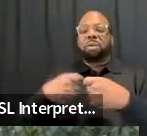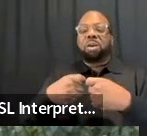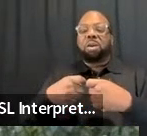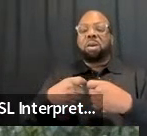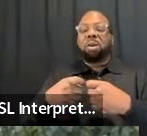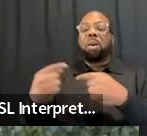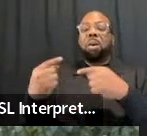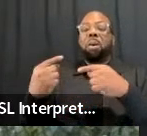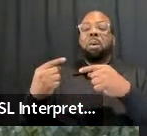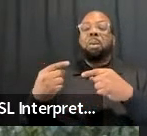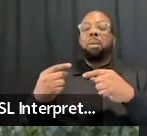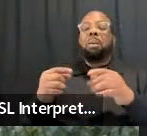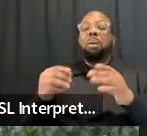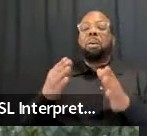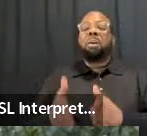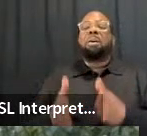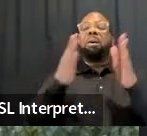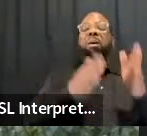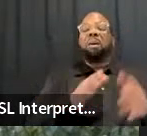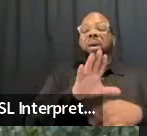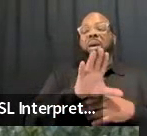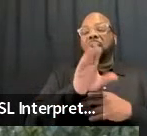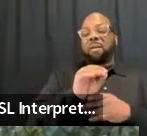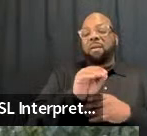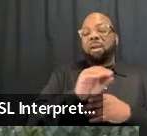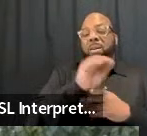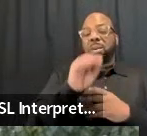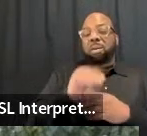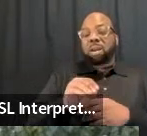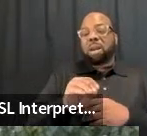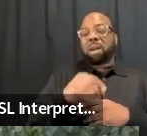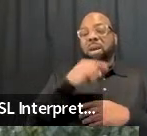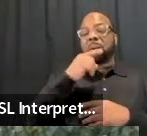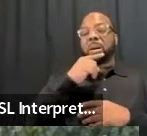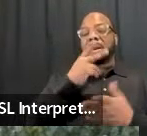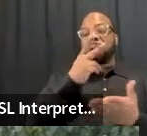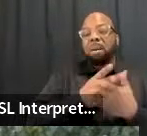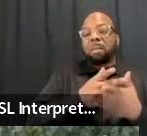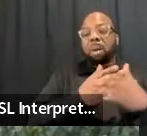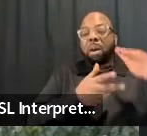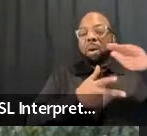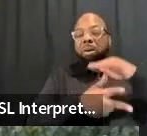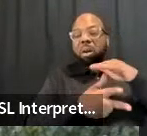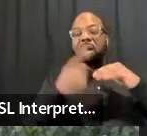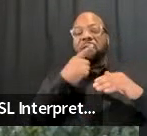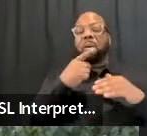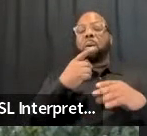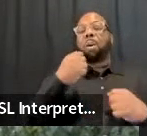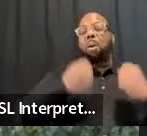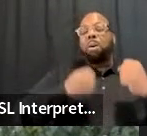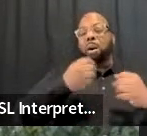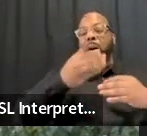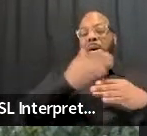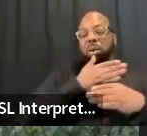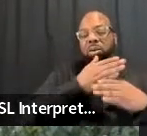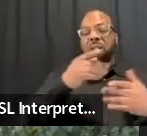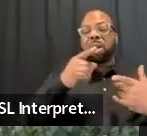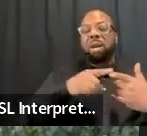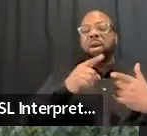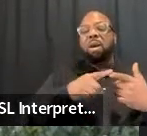50% of the spaces in a public parking lot or public parking garage would be available for car share, car rental, and commercial vehicle